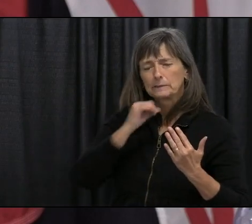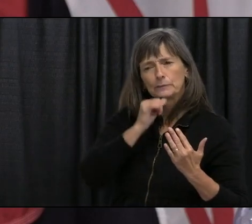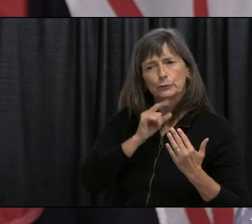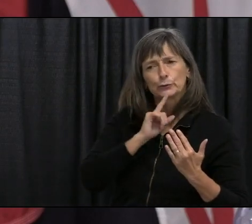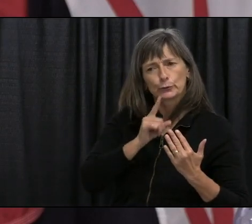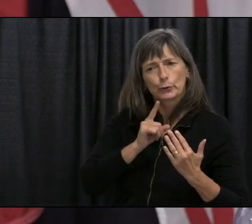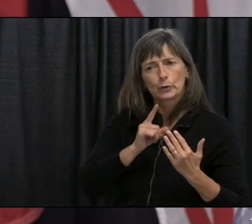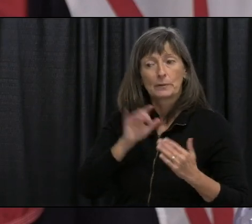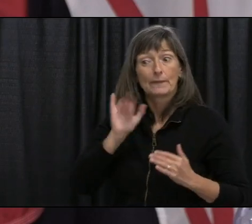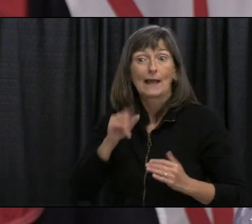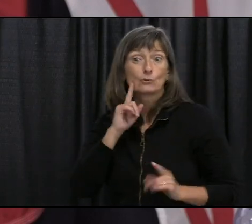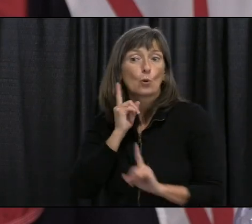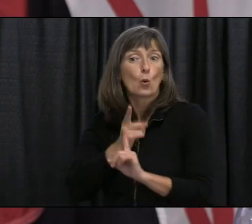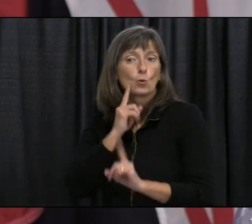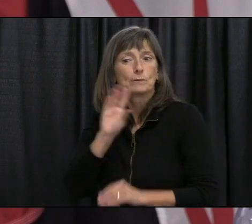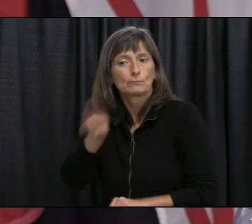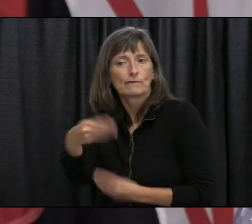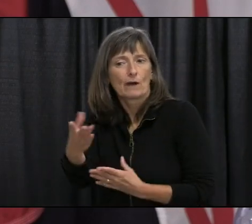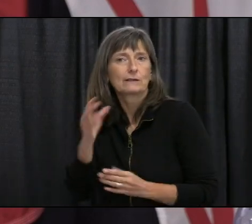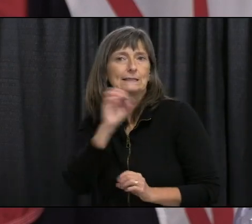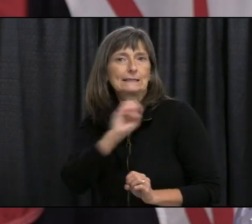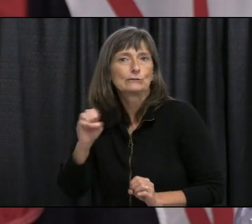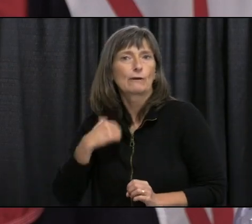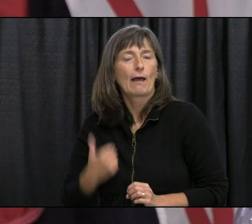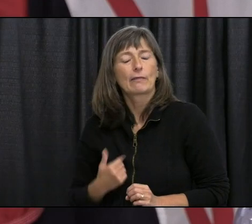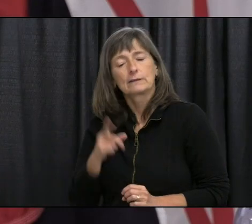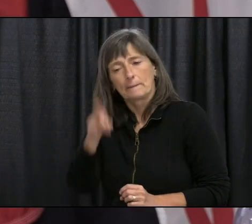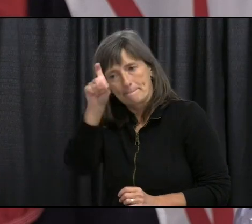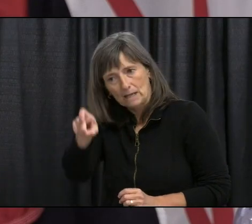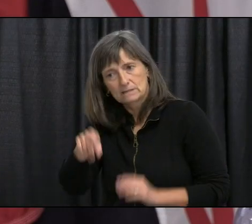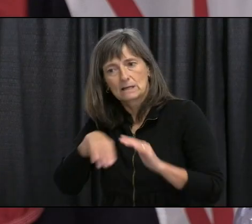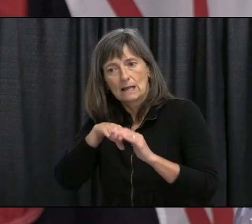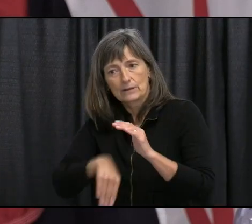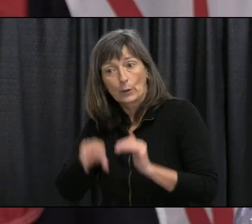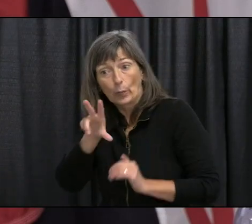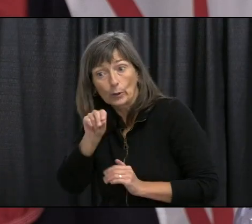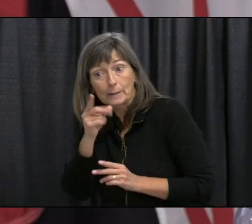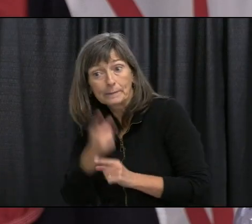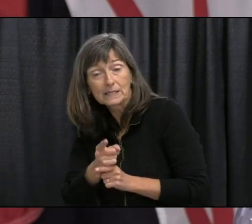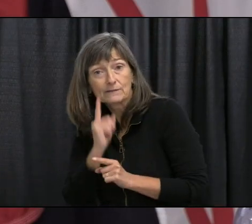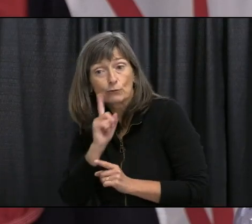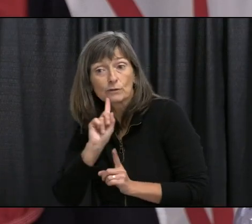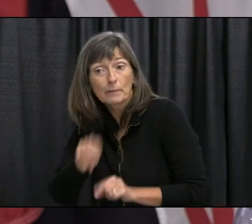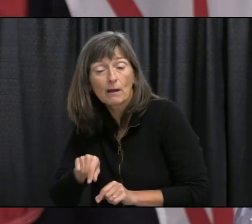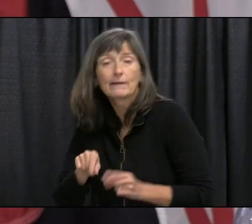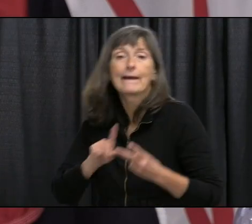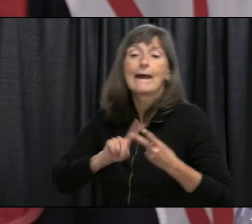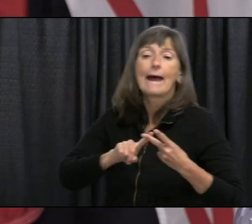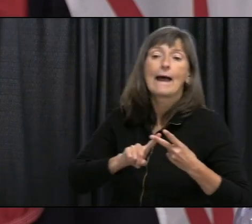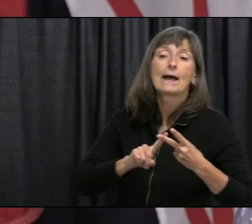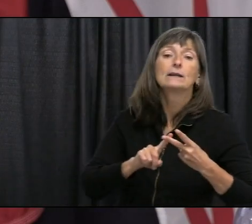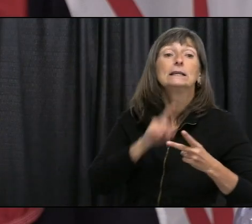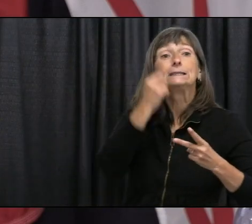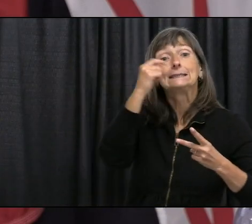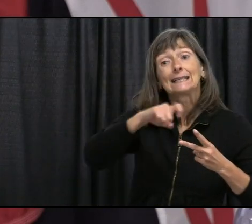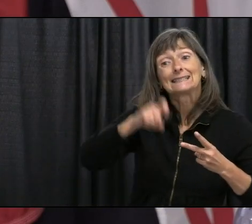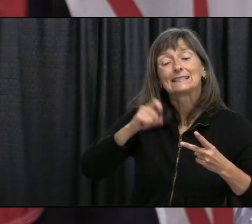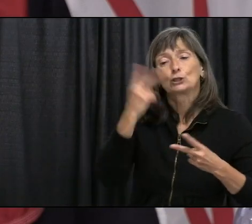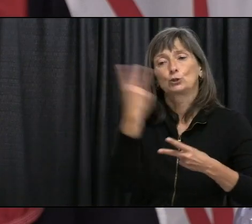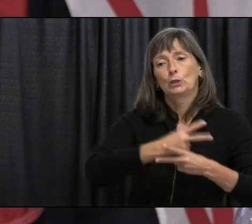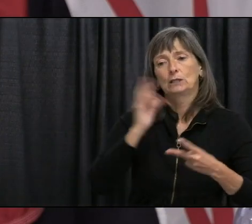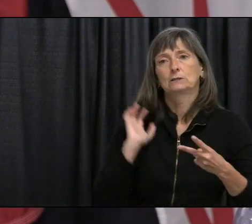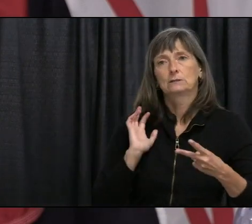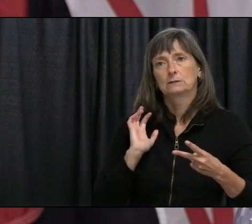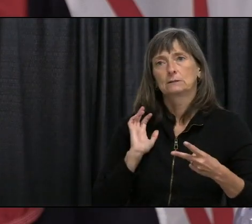are the benchmarks we've given Eastern Health. I do know they've altered their phone system, and I do know that they've increased staffing. To